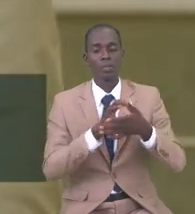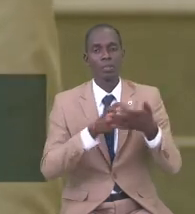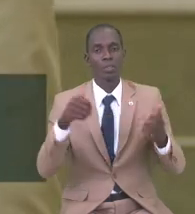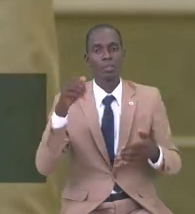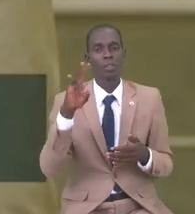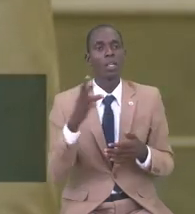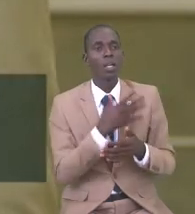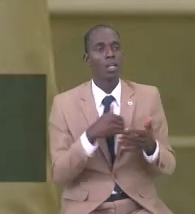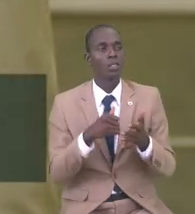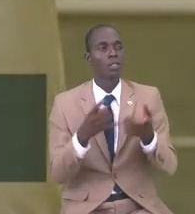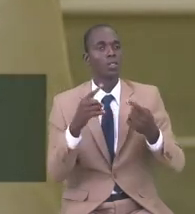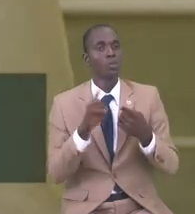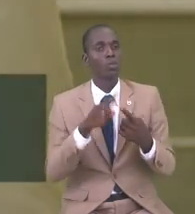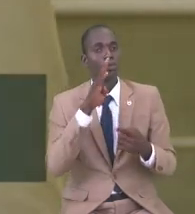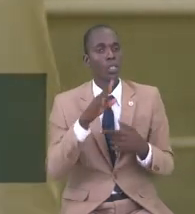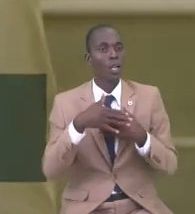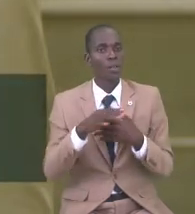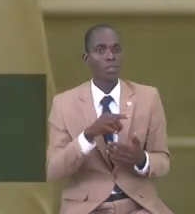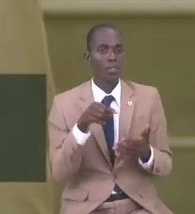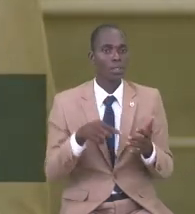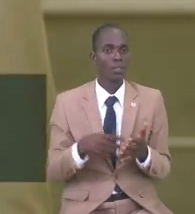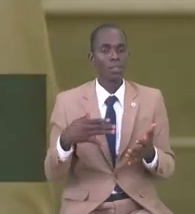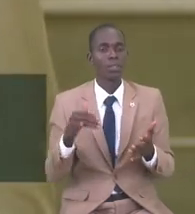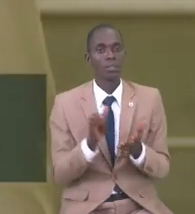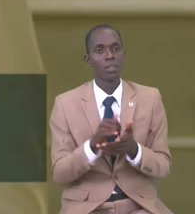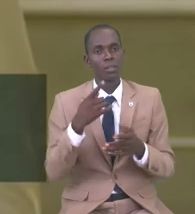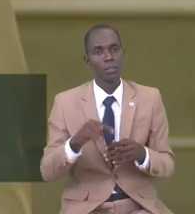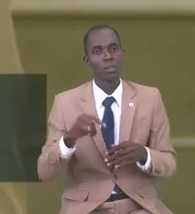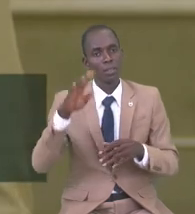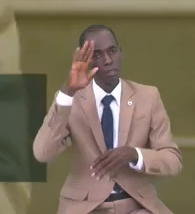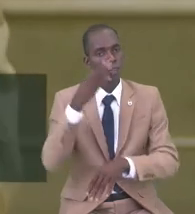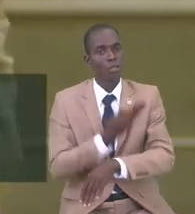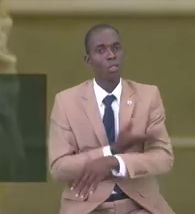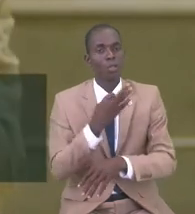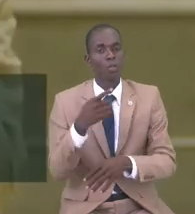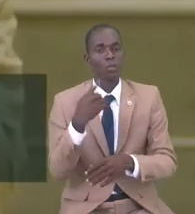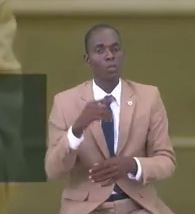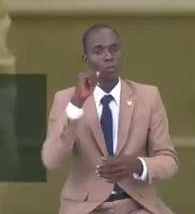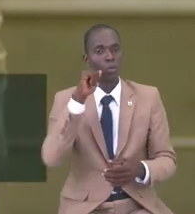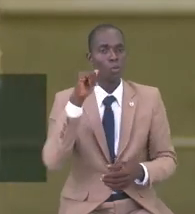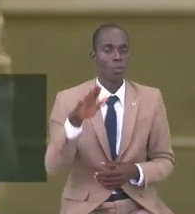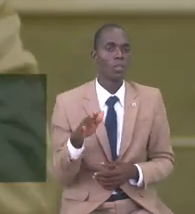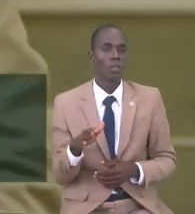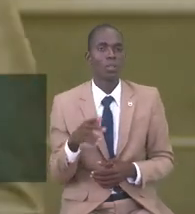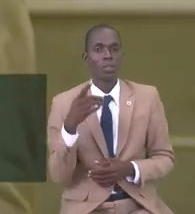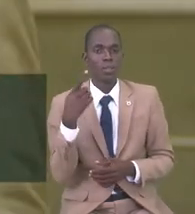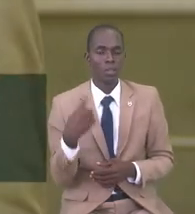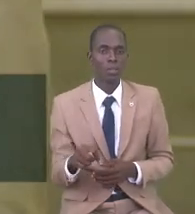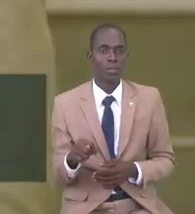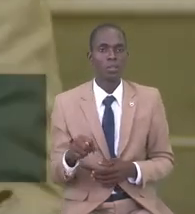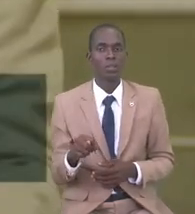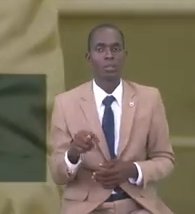pass after these things that the son of the woman, the mistress of